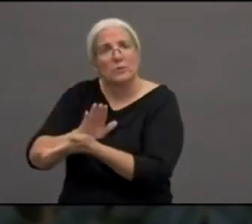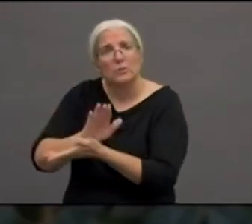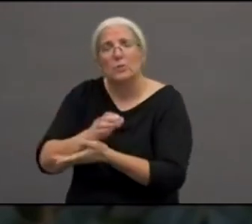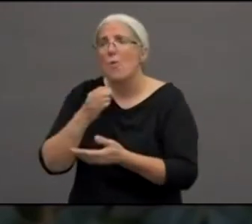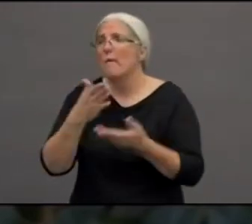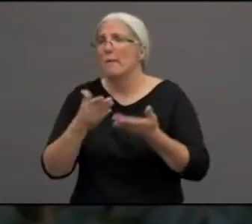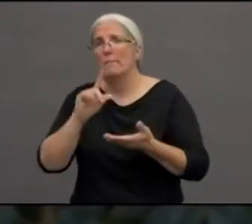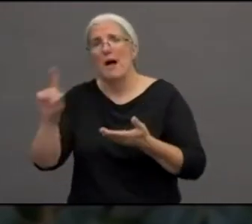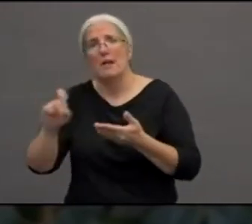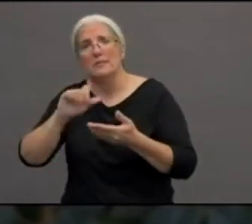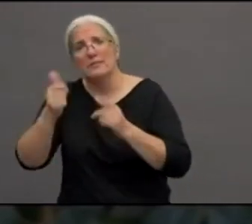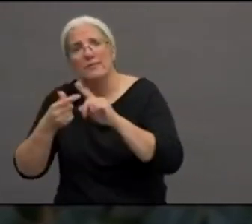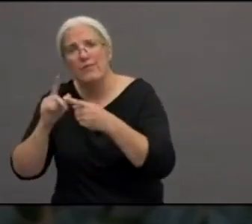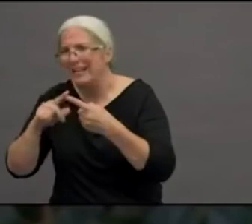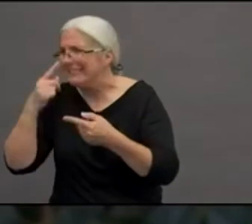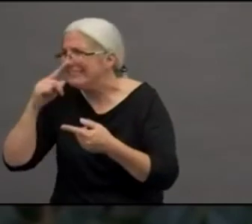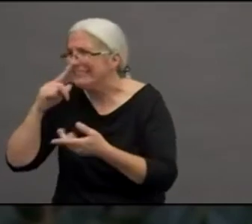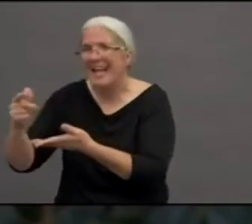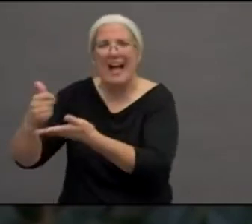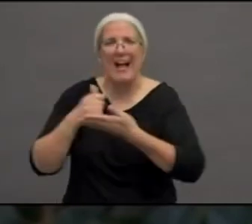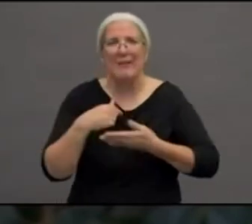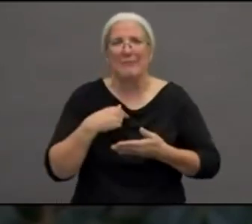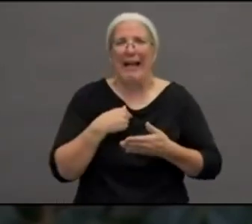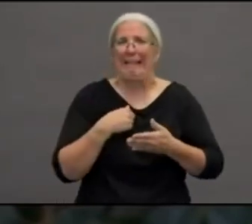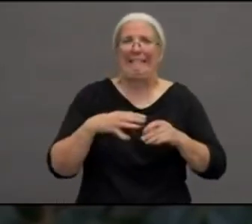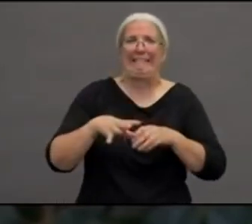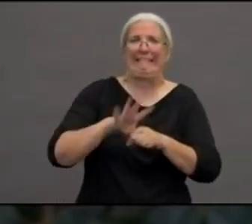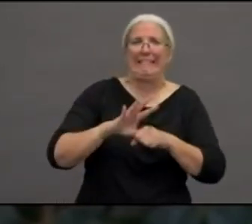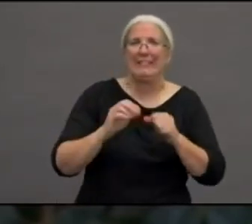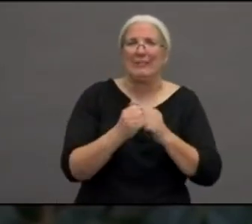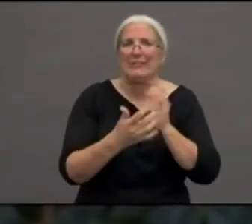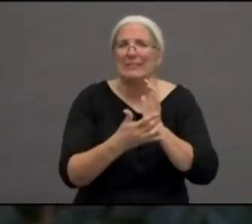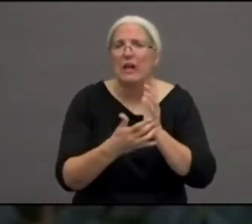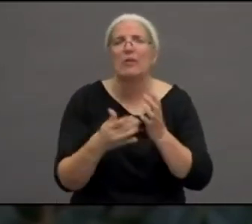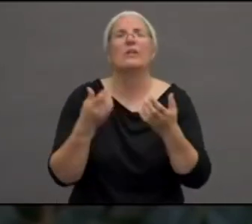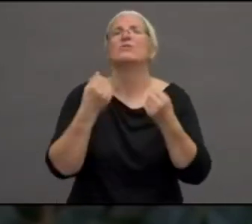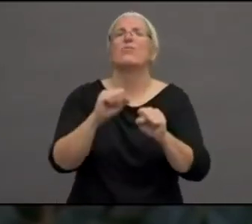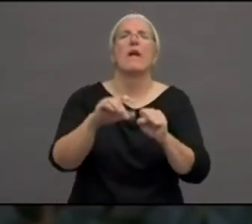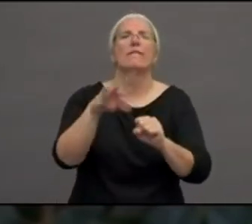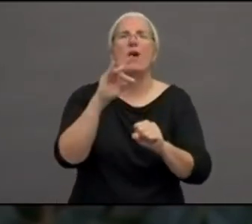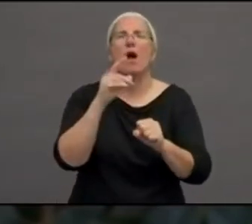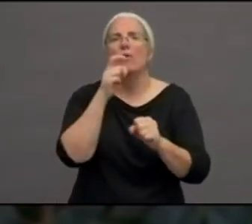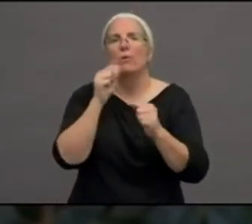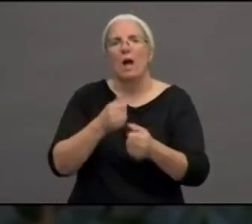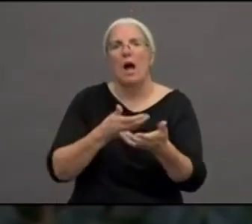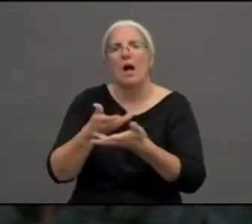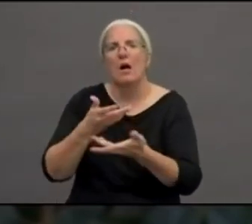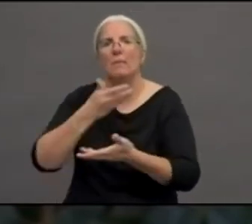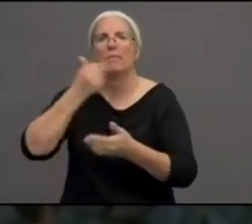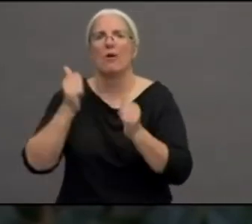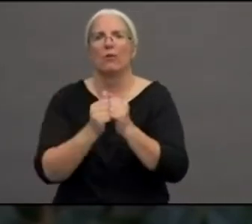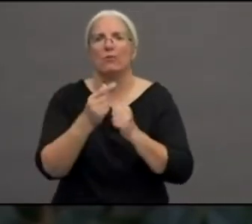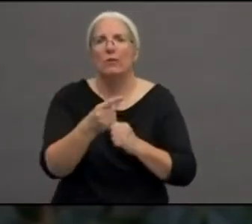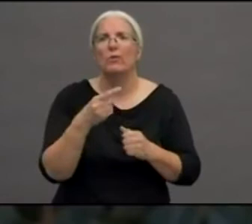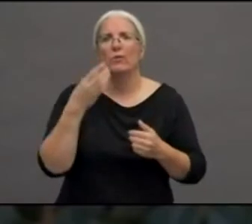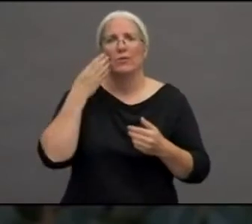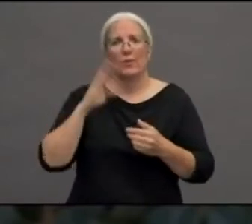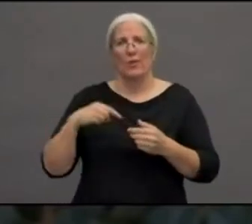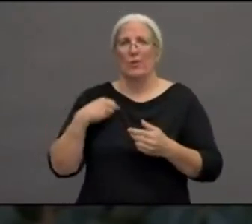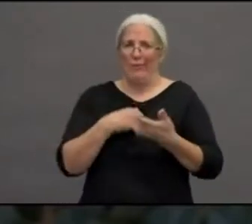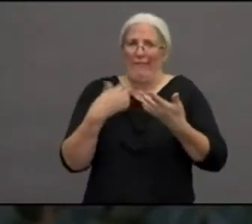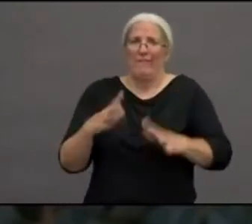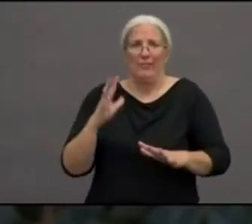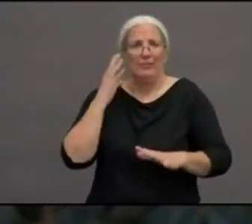your friends, to see what can be helpful. And remember, you went through this already in this past school year.